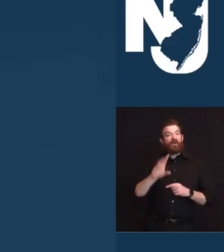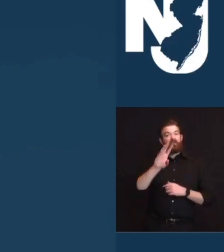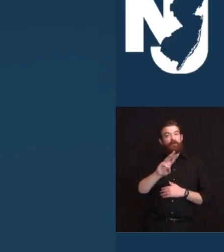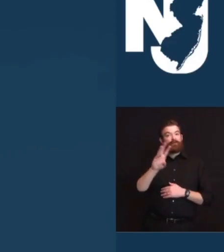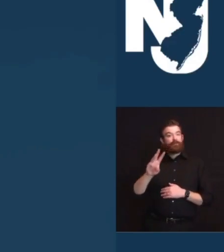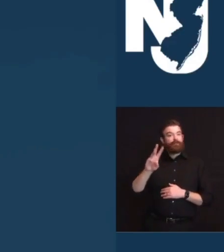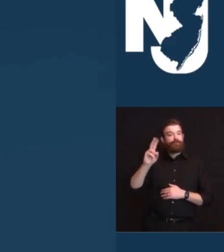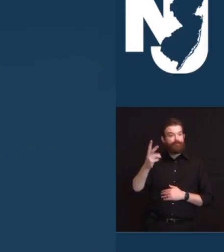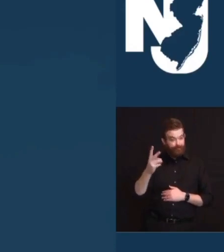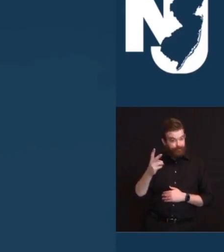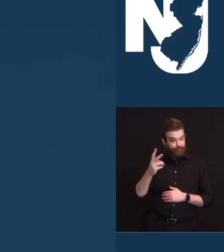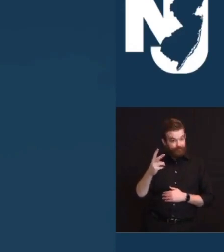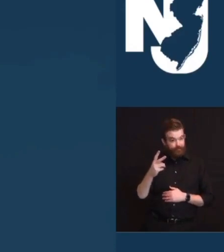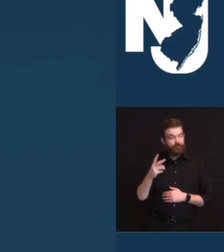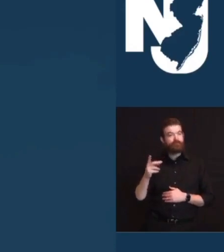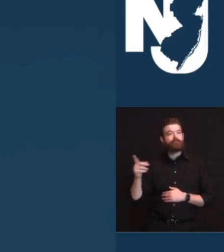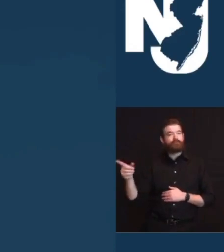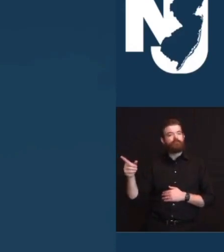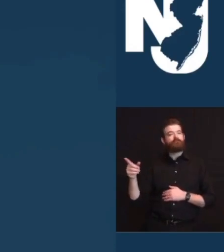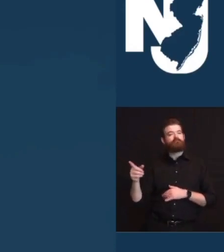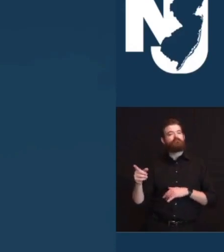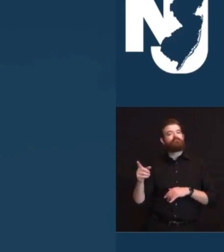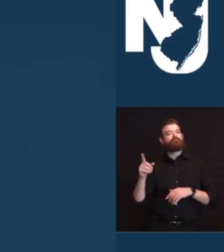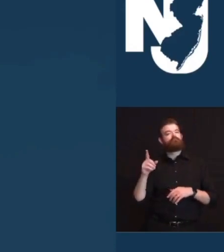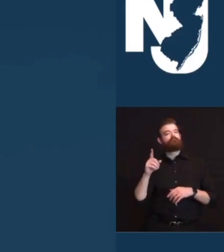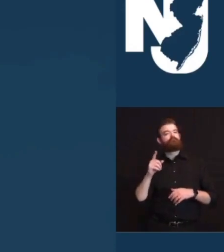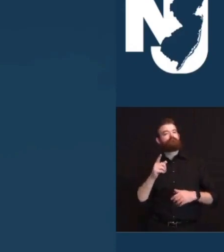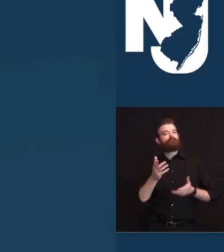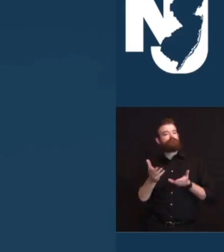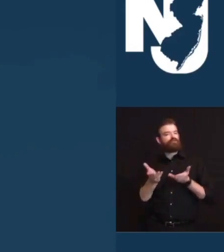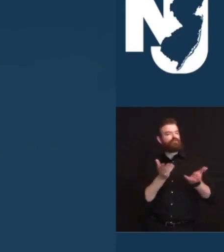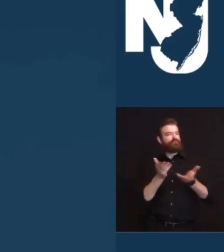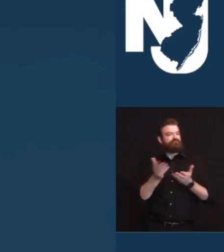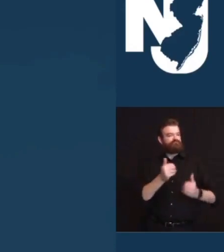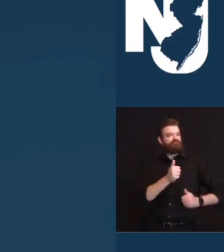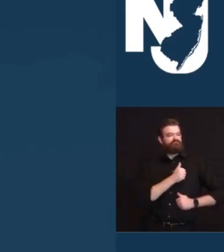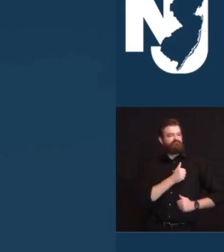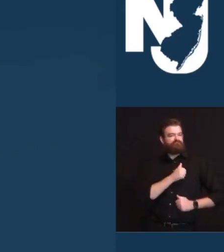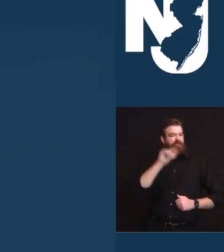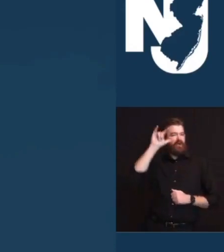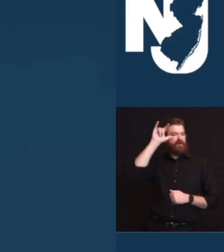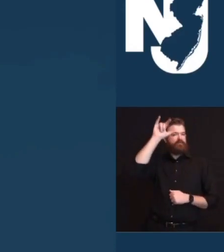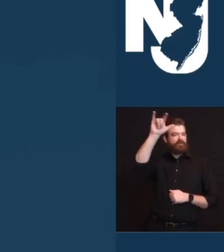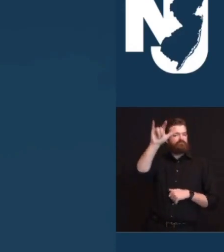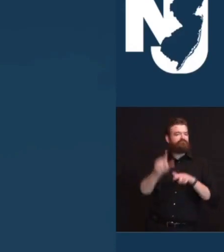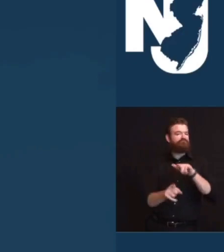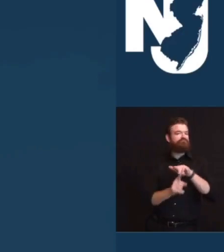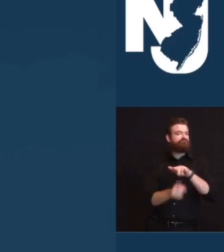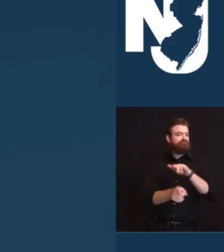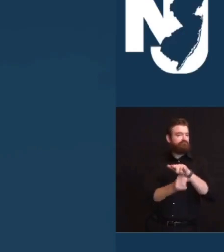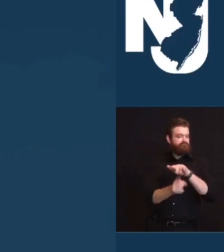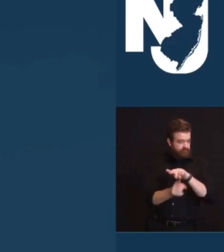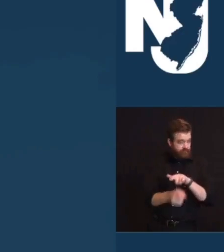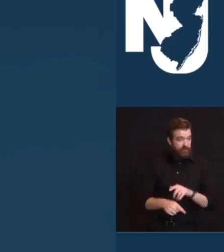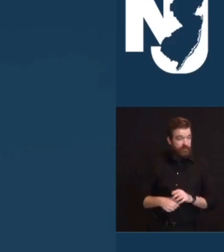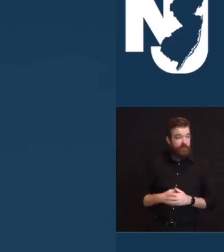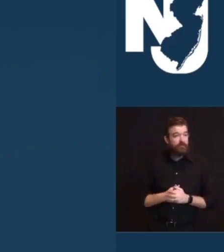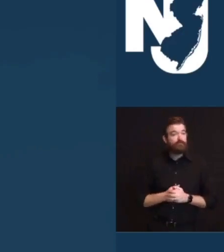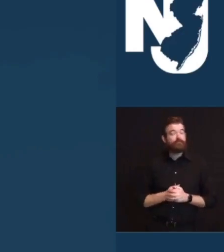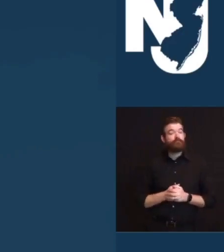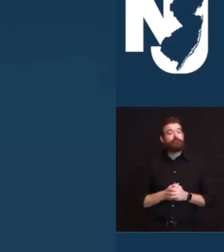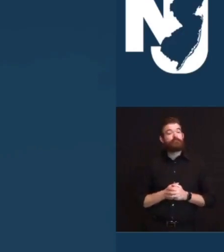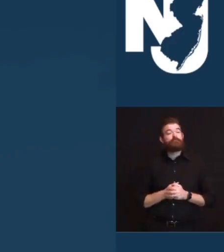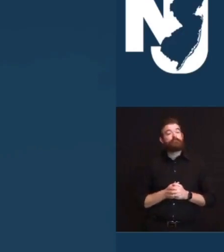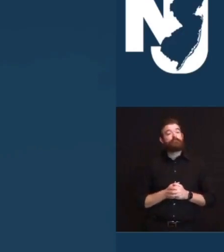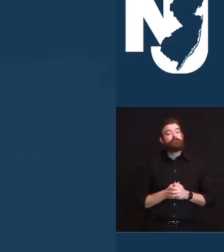855th Bombardment Group of the United States Air Force. Yes, another Air Force veteran today, earning the Distinguished Flying Cross for his bravery